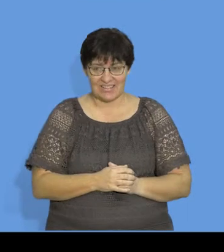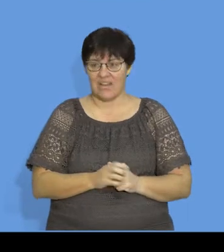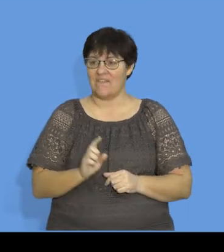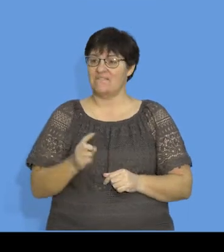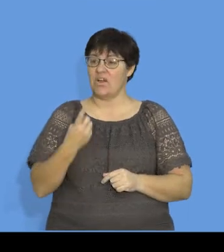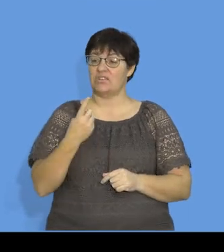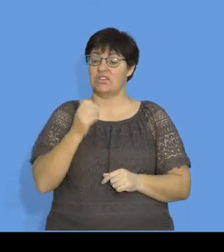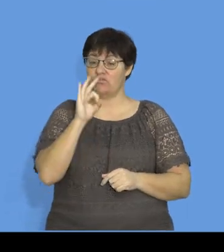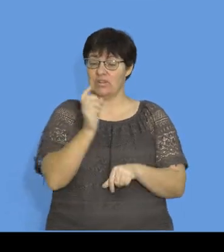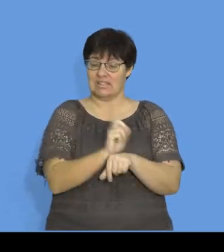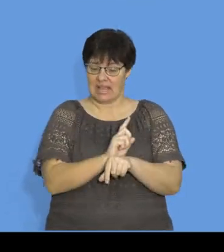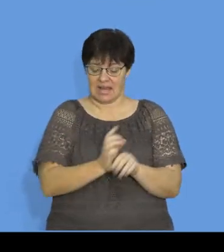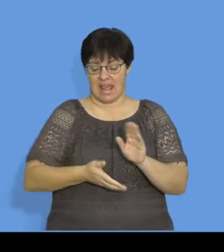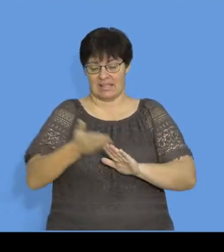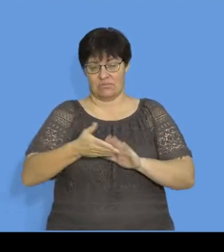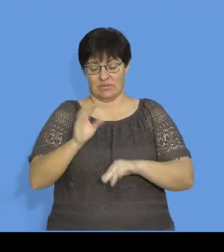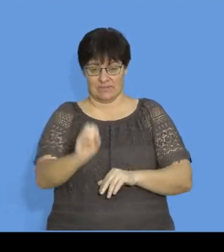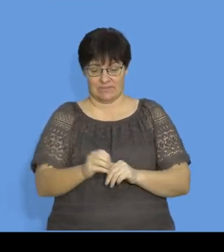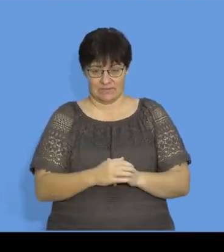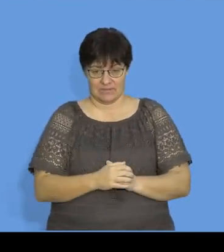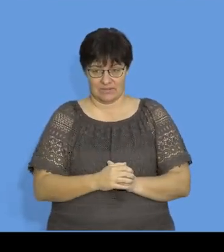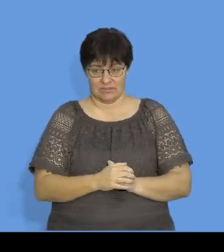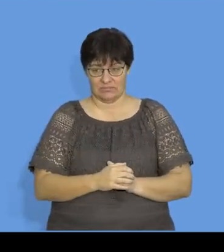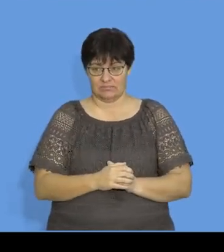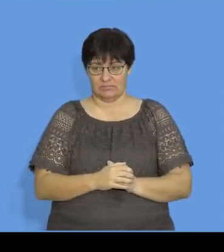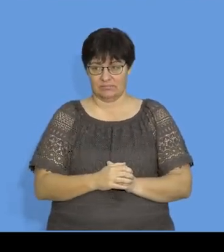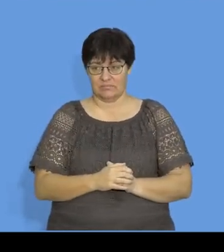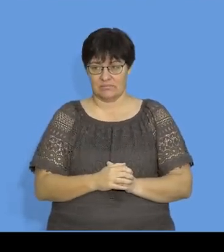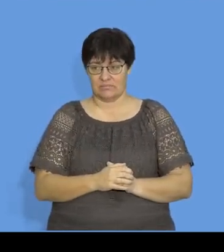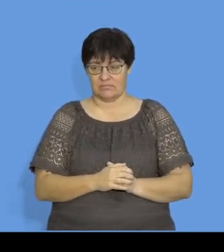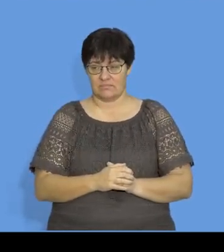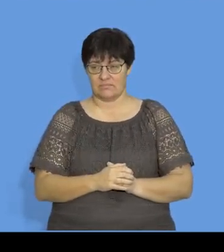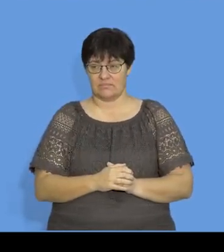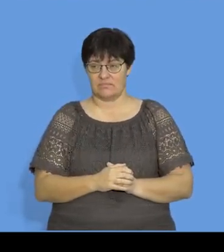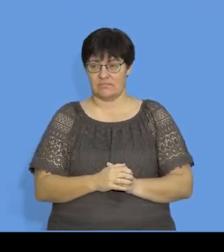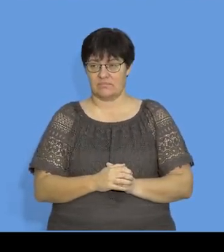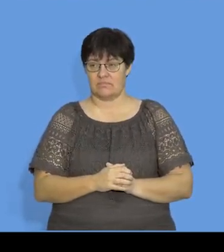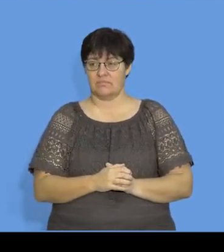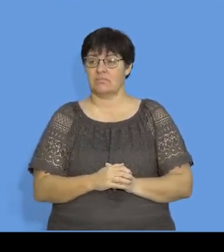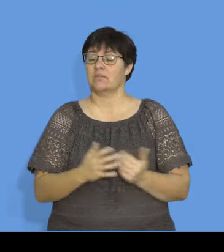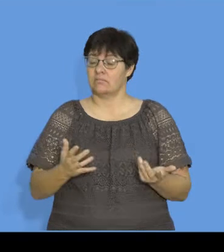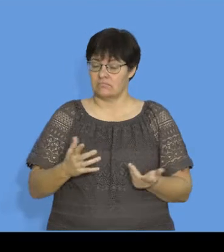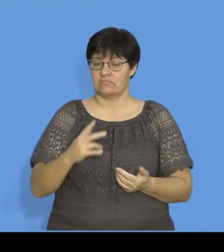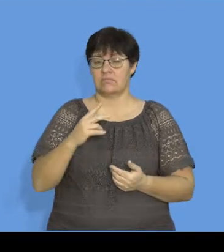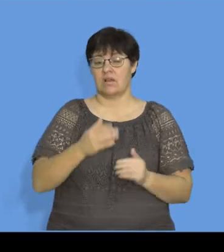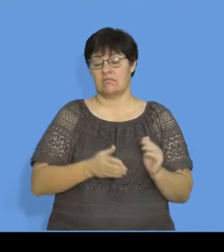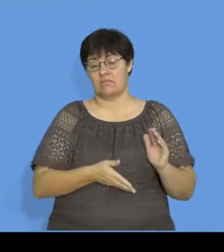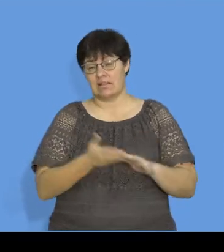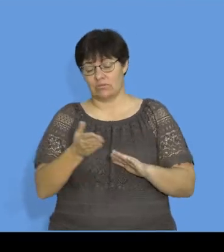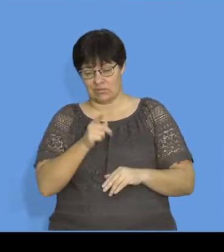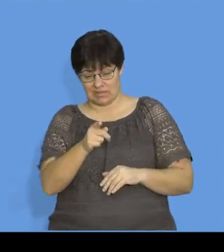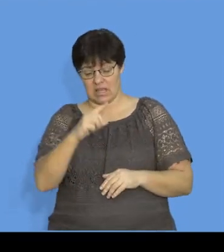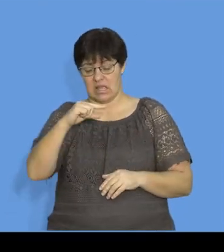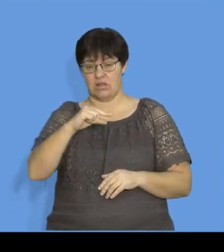Acceleration for the first 3 seconds. Here we go. Acceleration from this graph is the